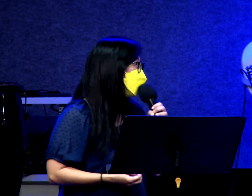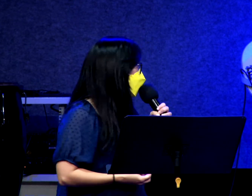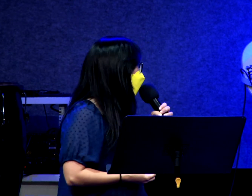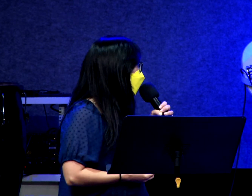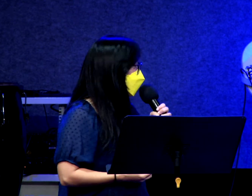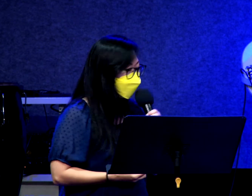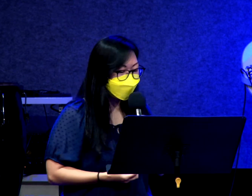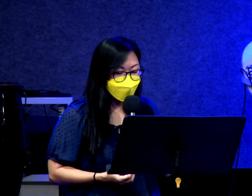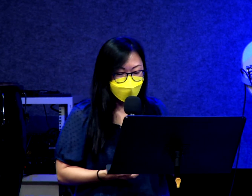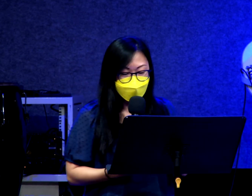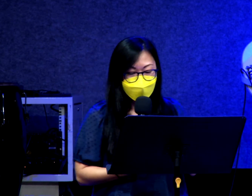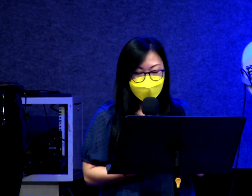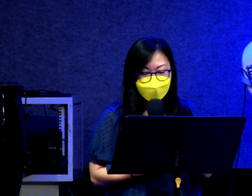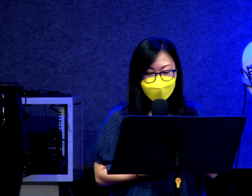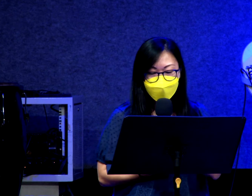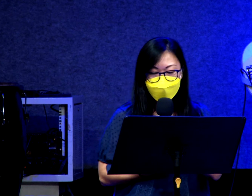upon the Lord.